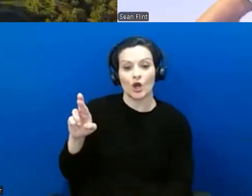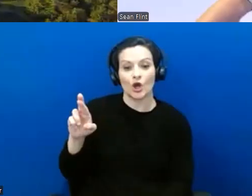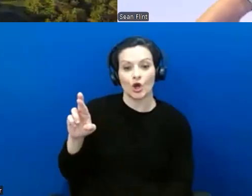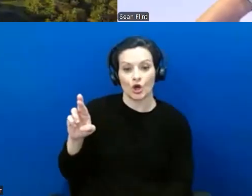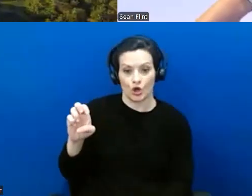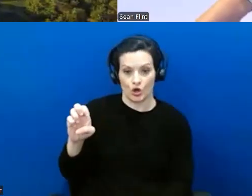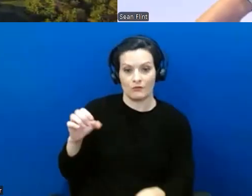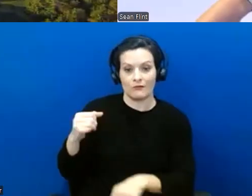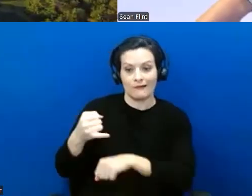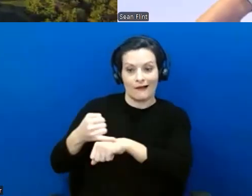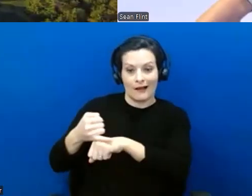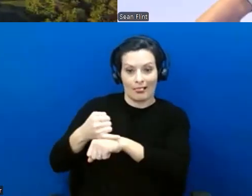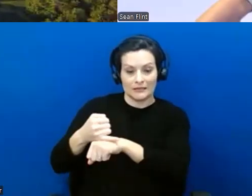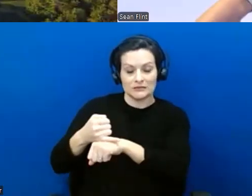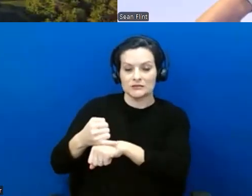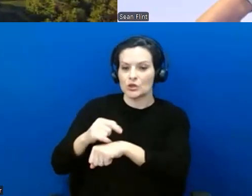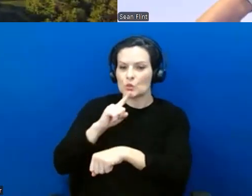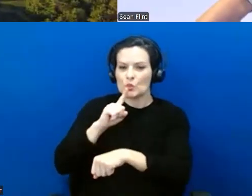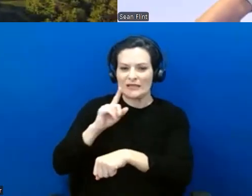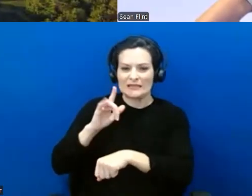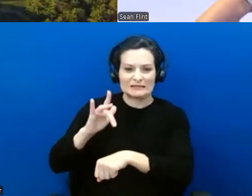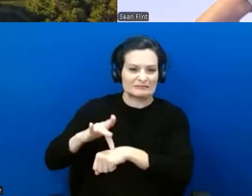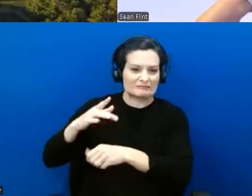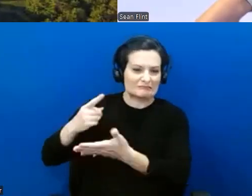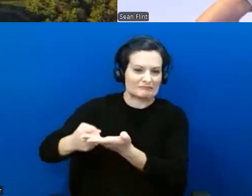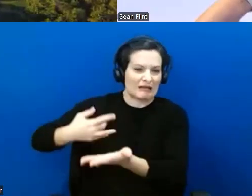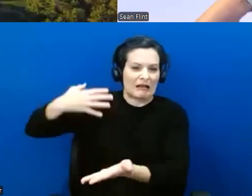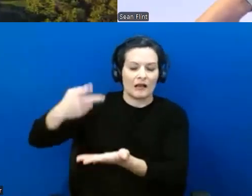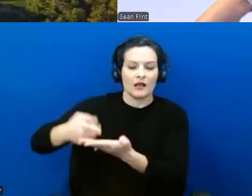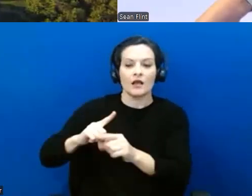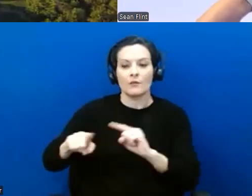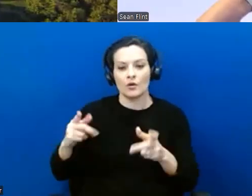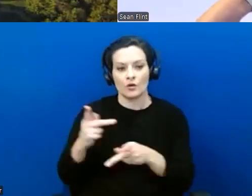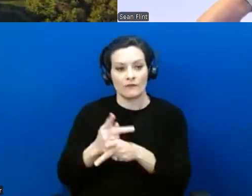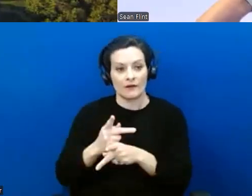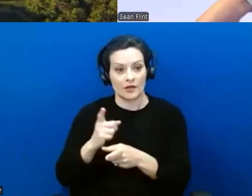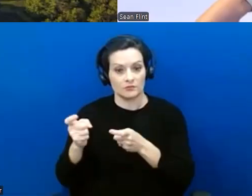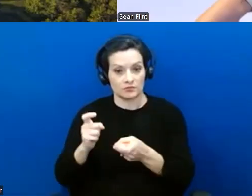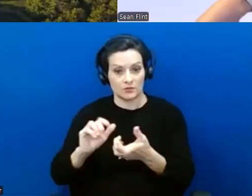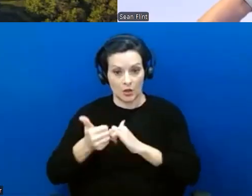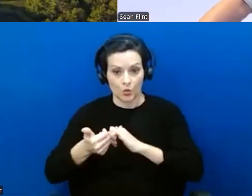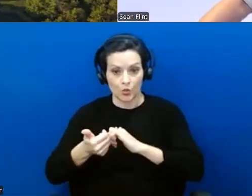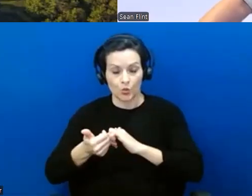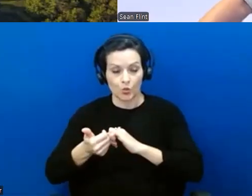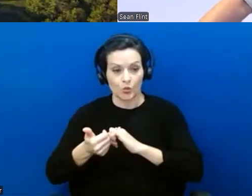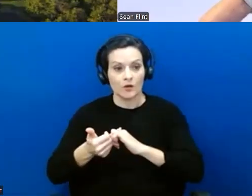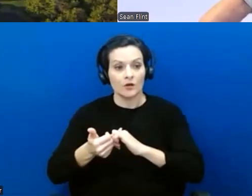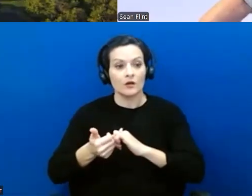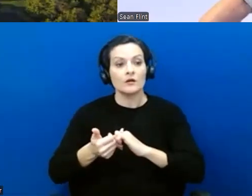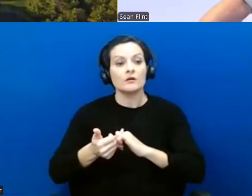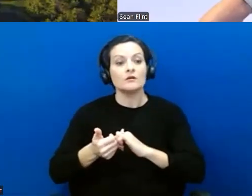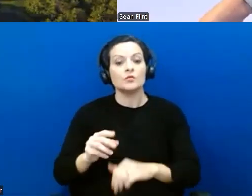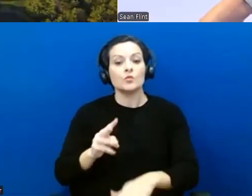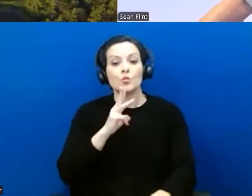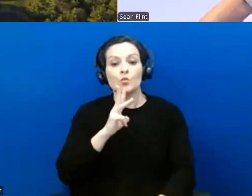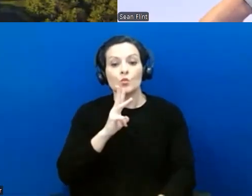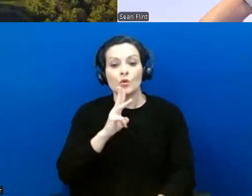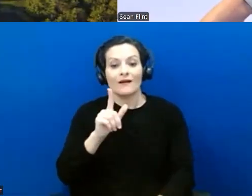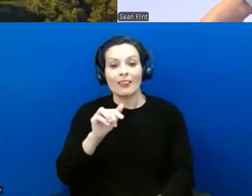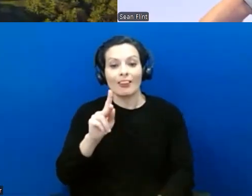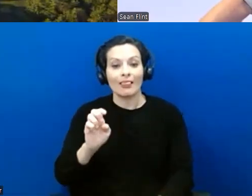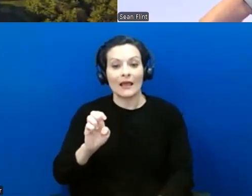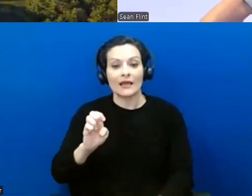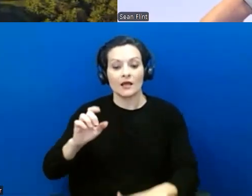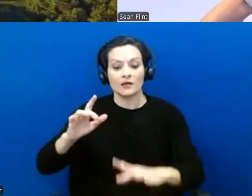little use, but we needed to figure out how to manage use, because when Lake Champlain gets low, you can walk to